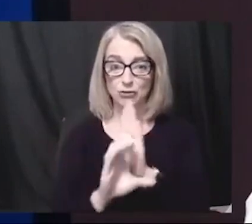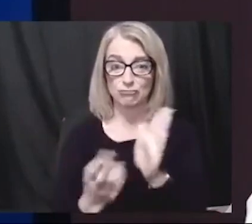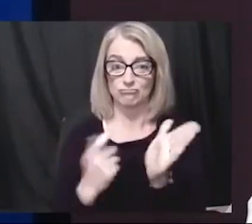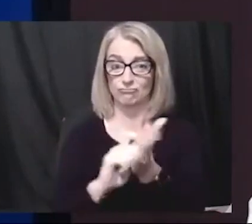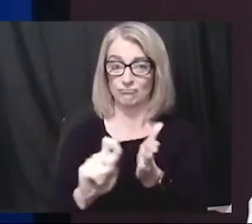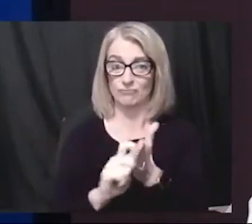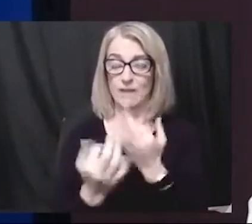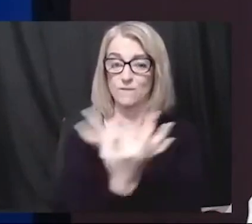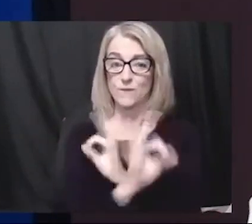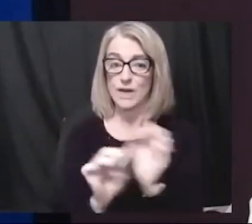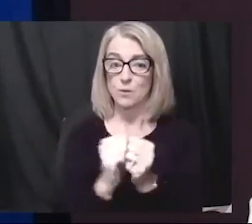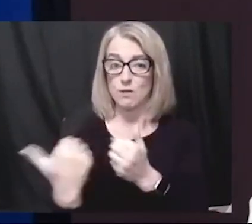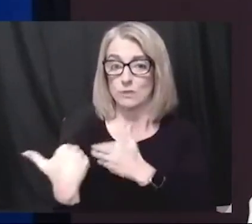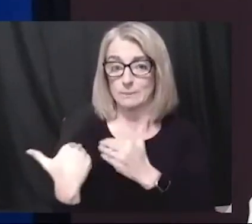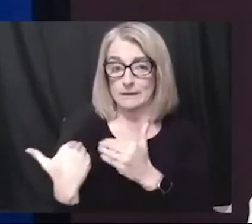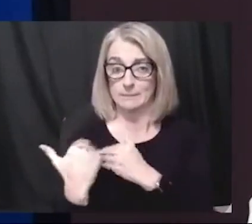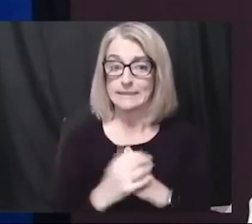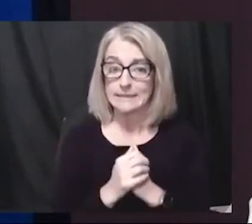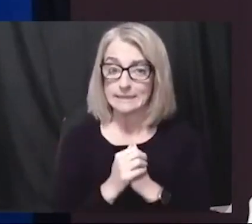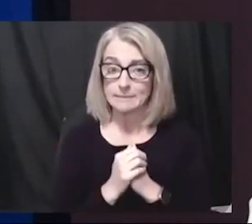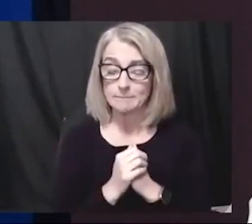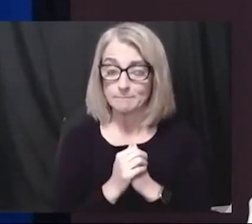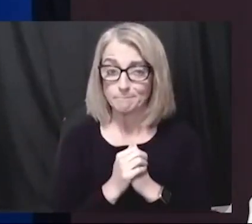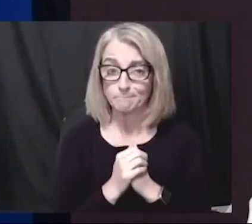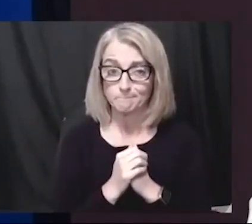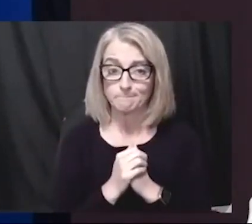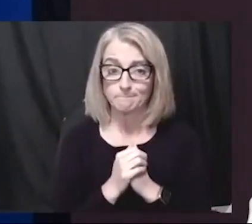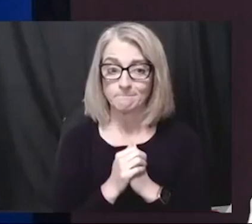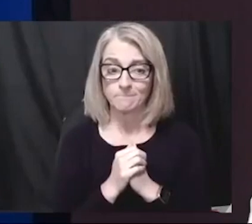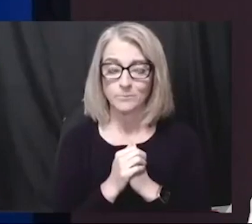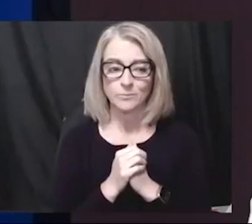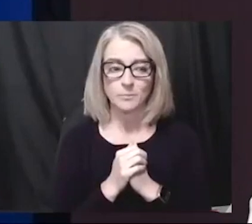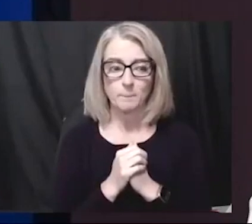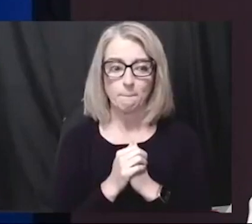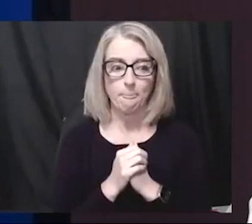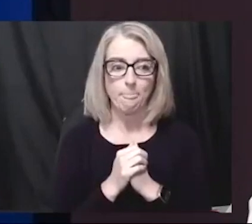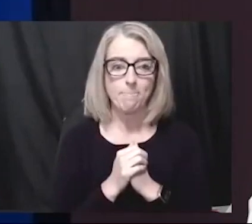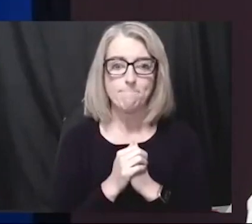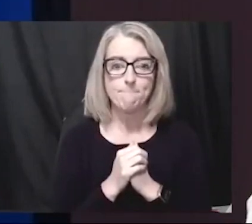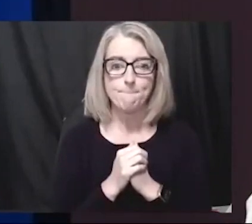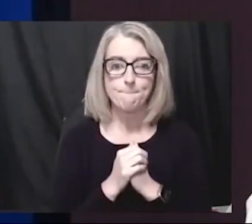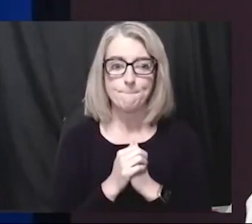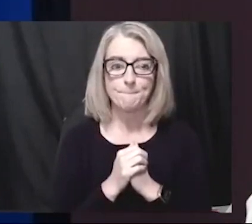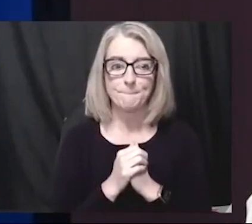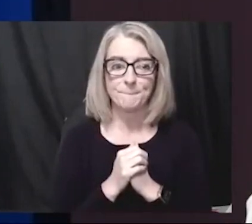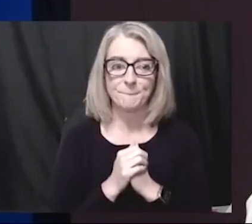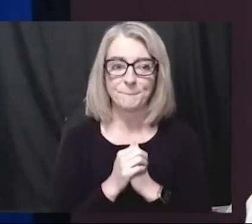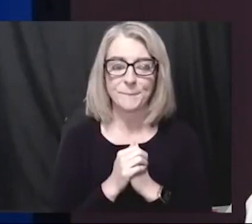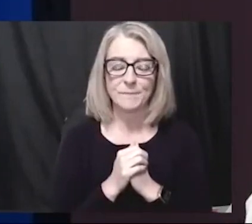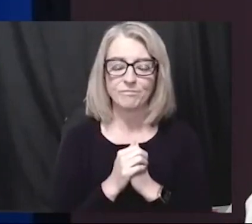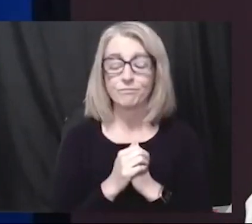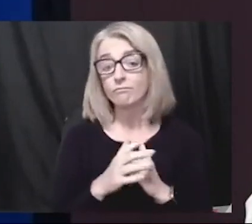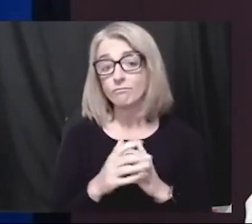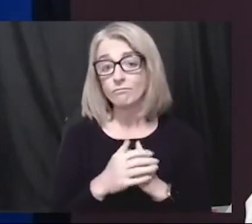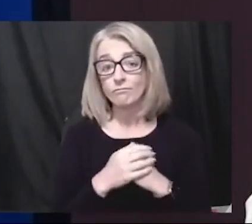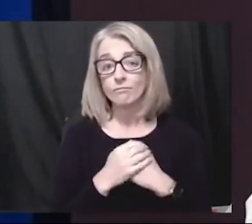responsibility, at what point does that become a greater good than an individual's